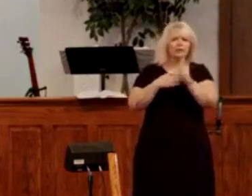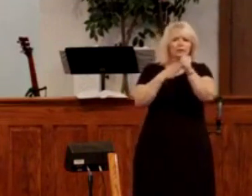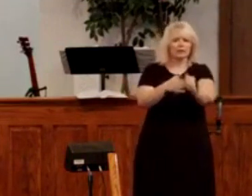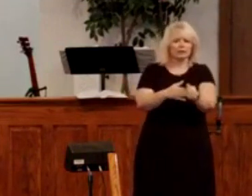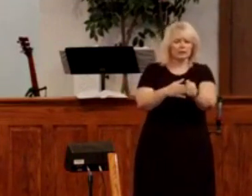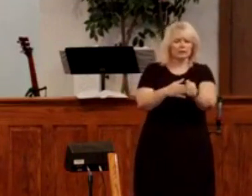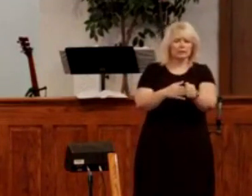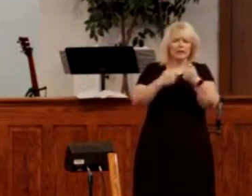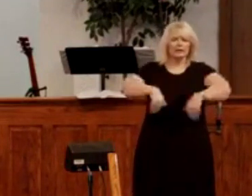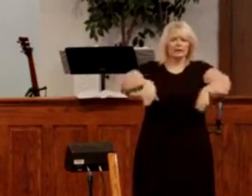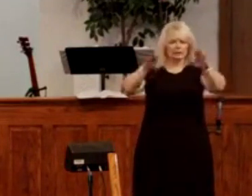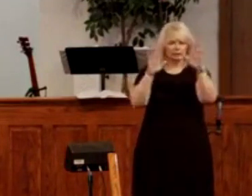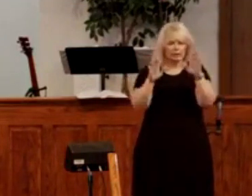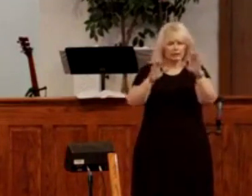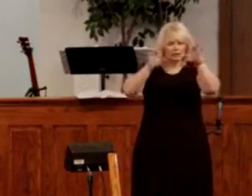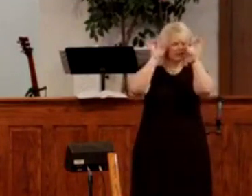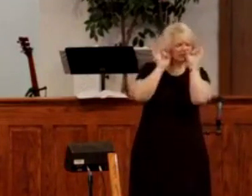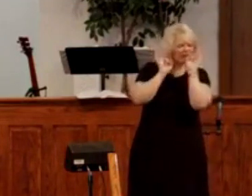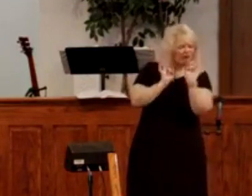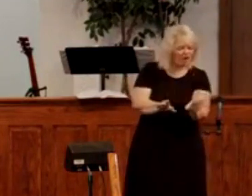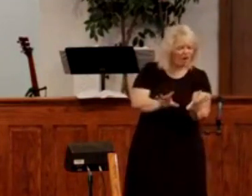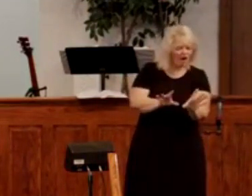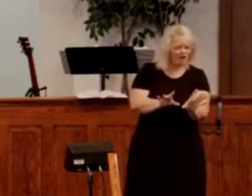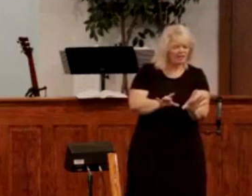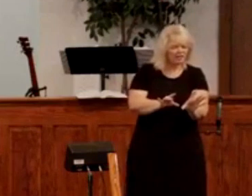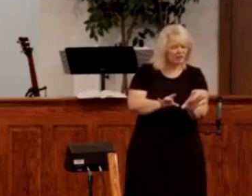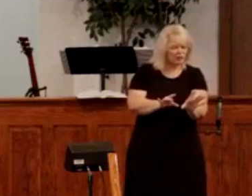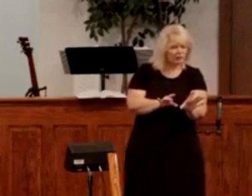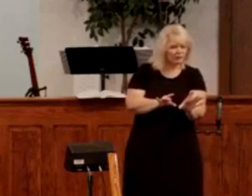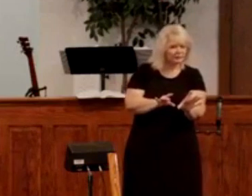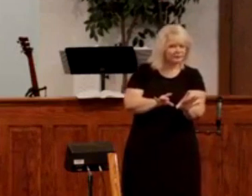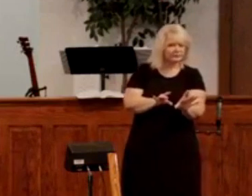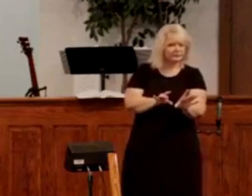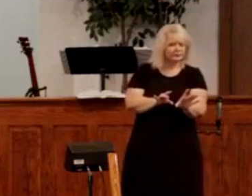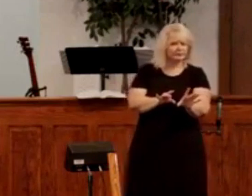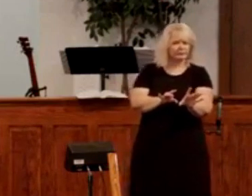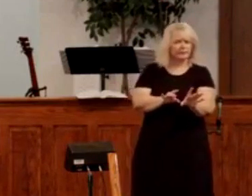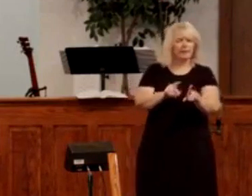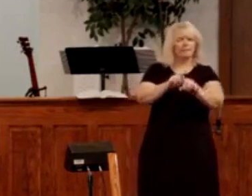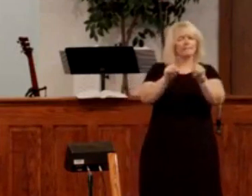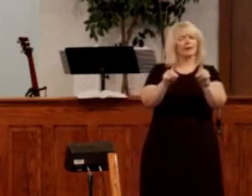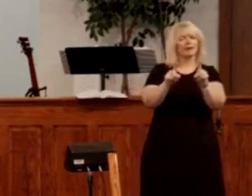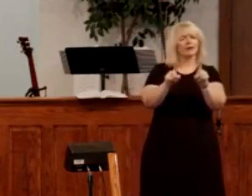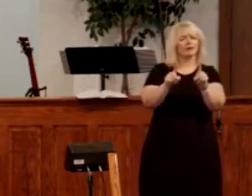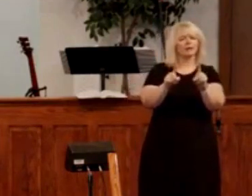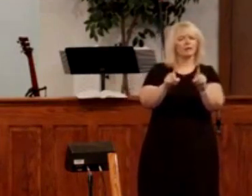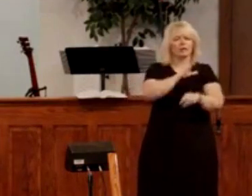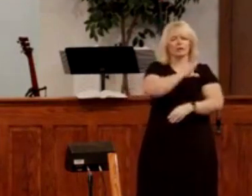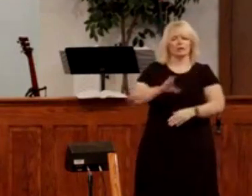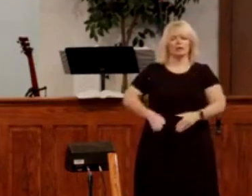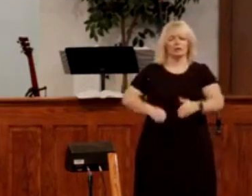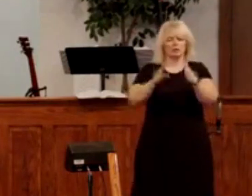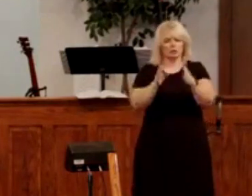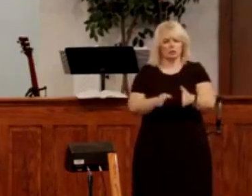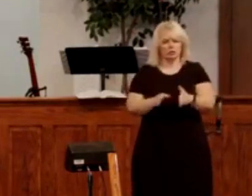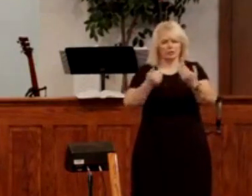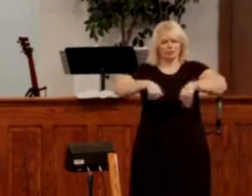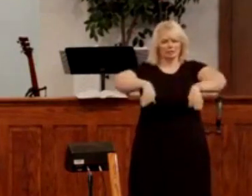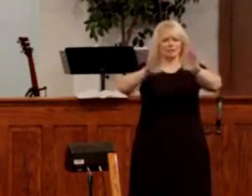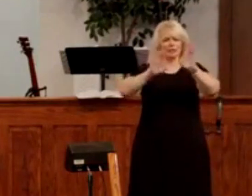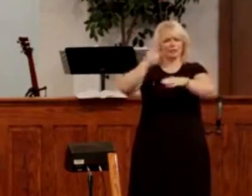to was horrific. They were tyrants. And yet, what did he say? Christians, submit to government